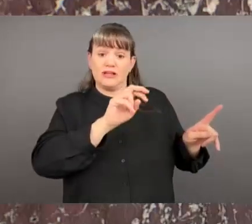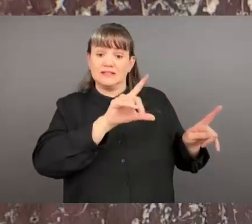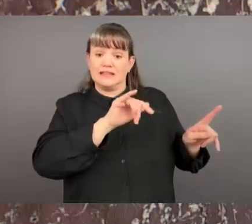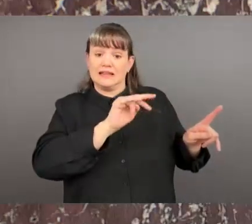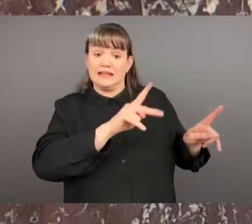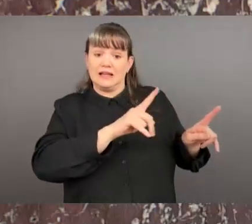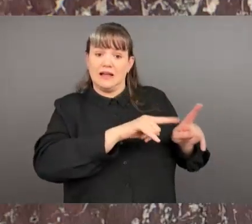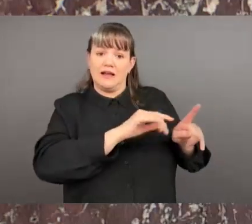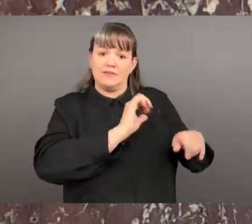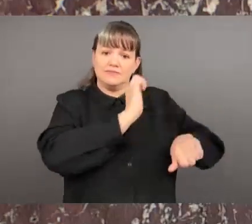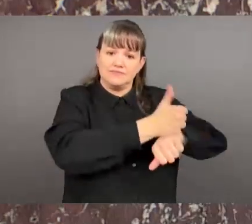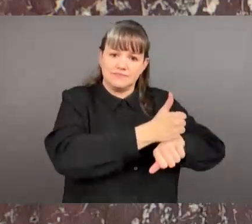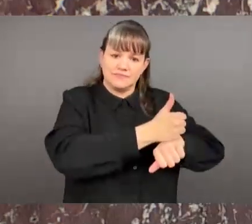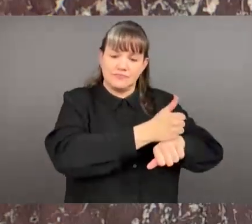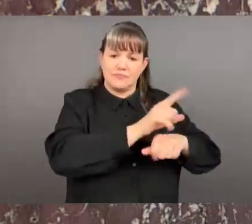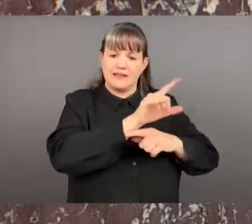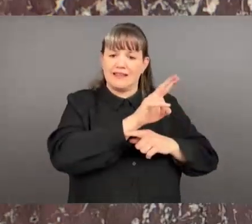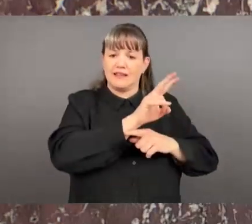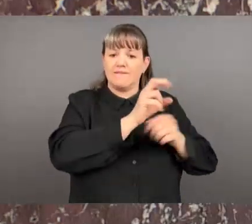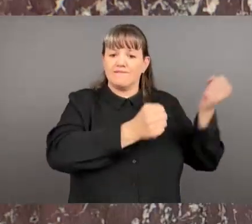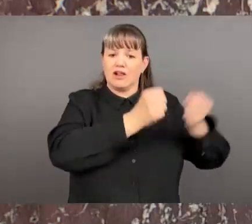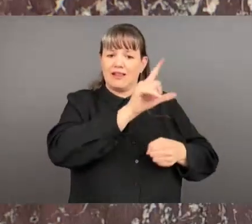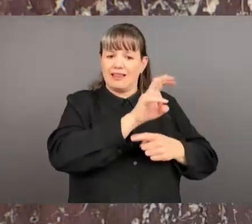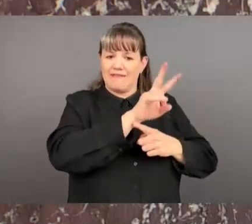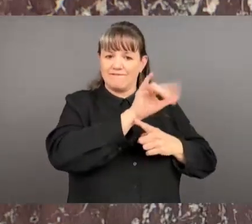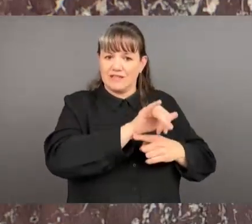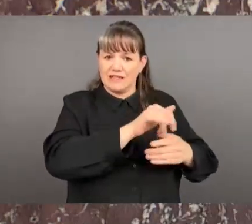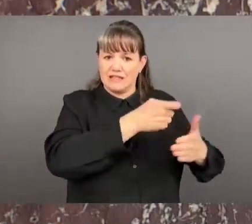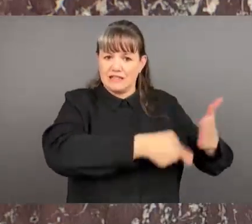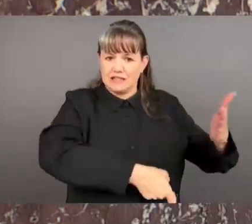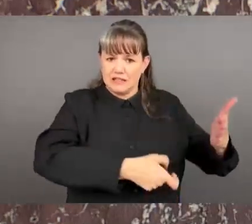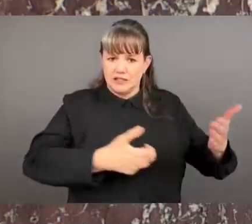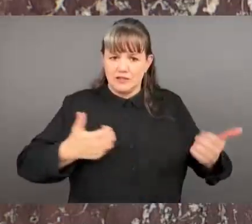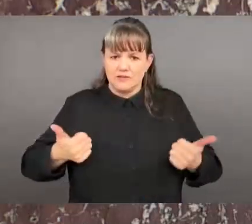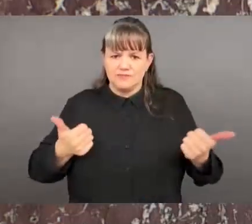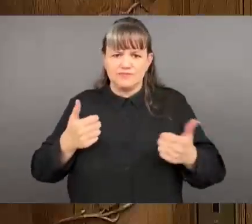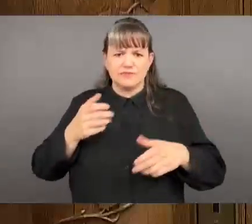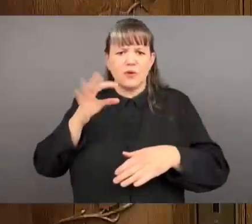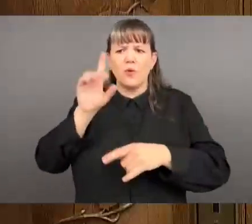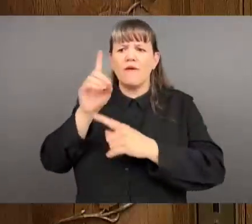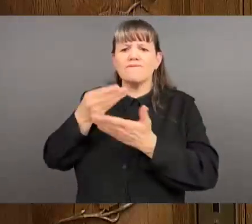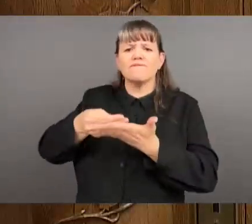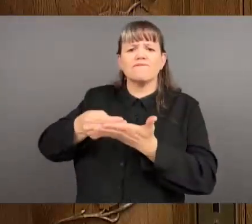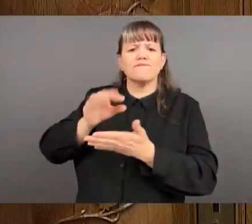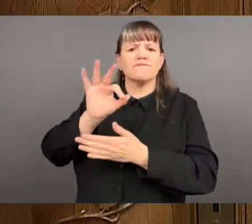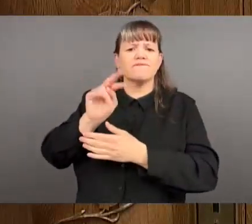keep talking about of this mystery new funding for TransLink?